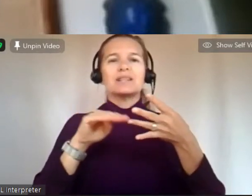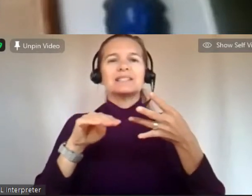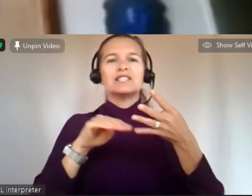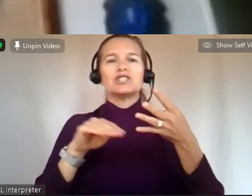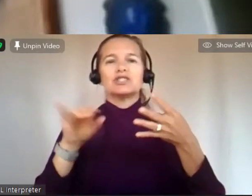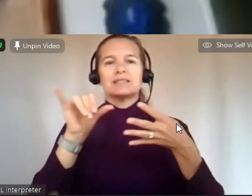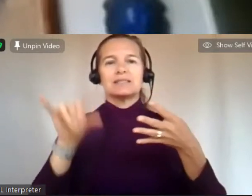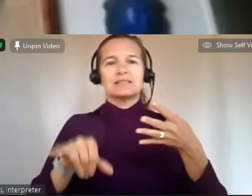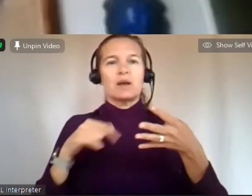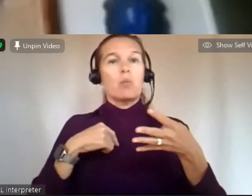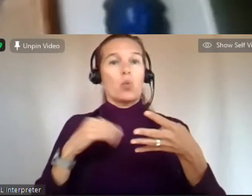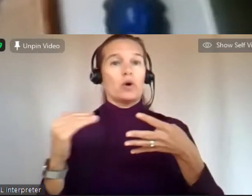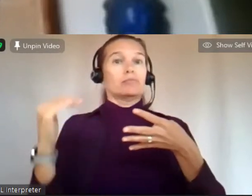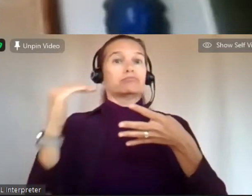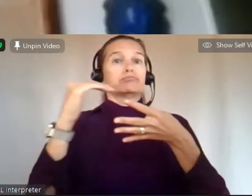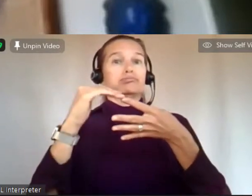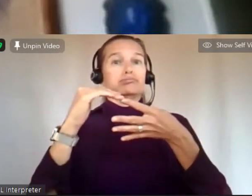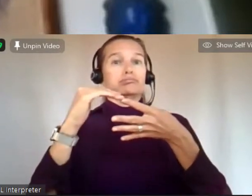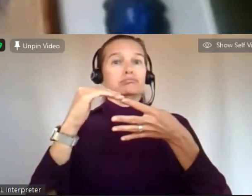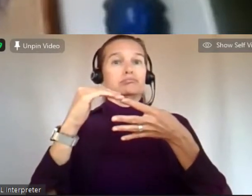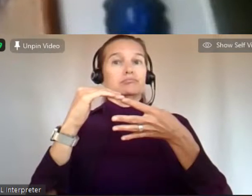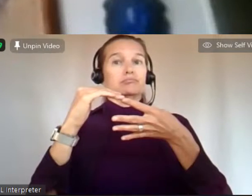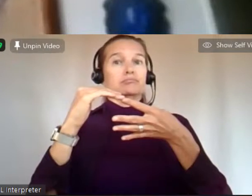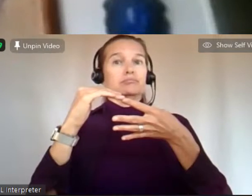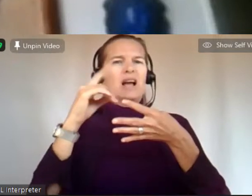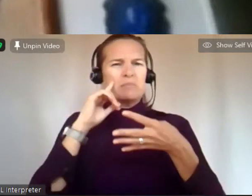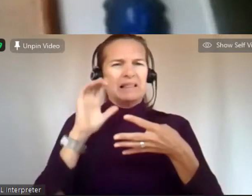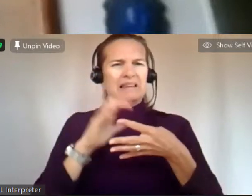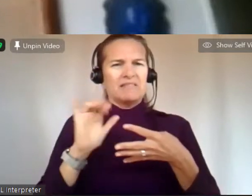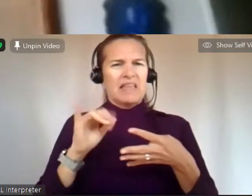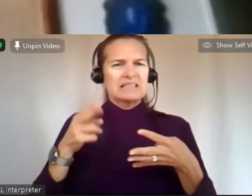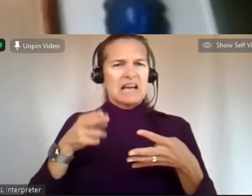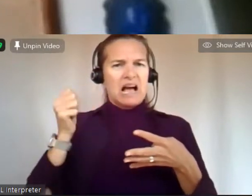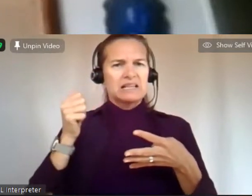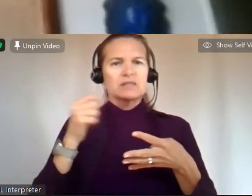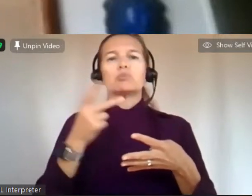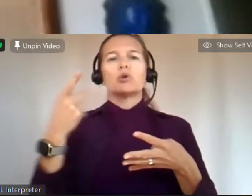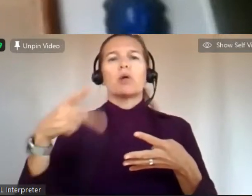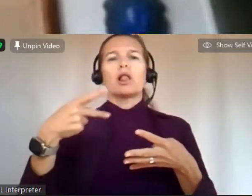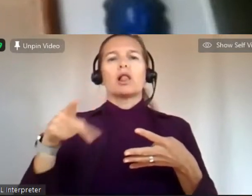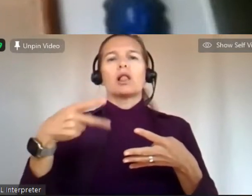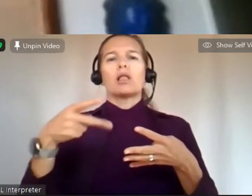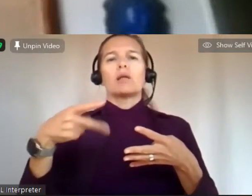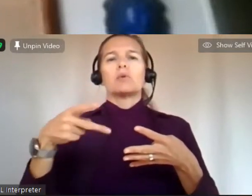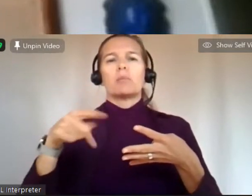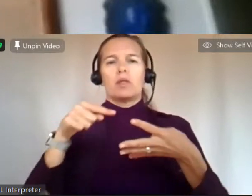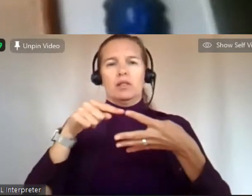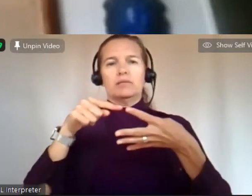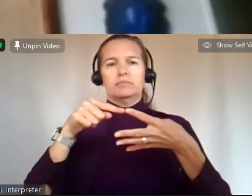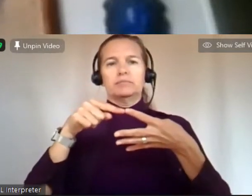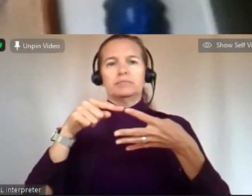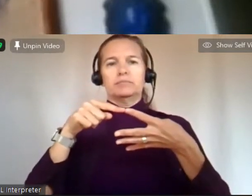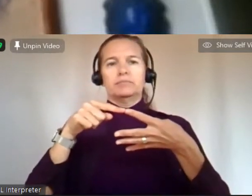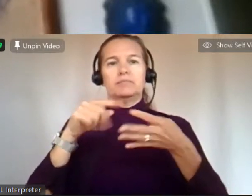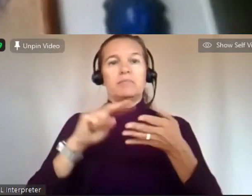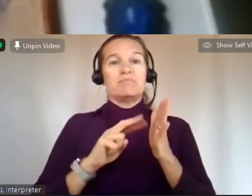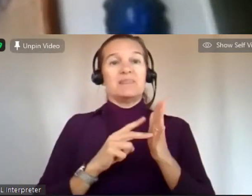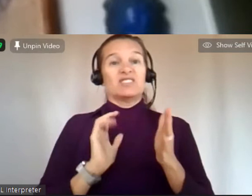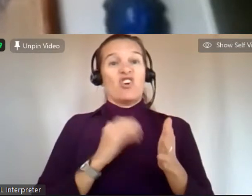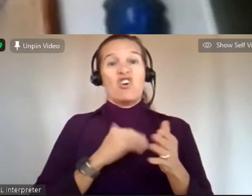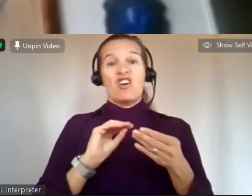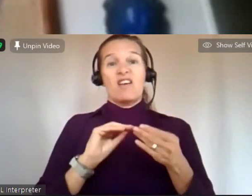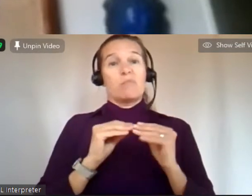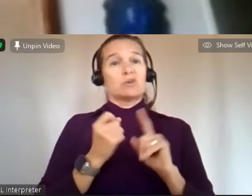the highest tier. I believe it's called the highest tier, but it is the purple tier, which basically says that our numbers are off